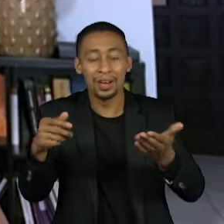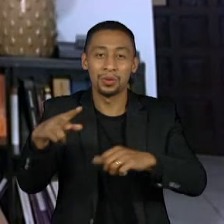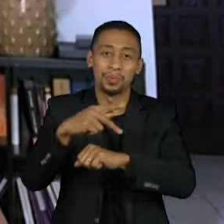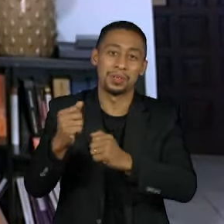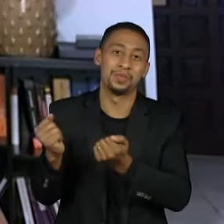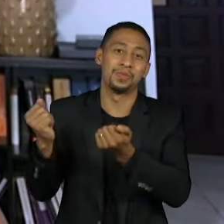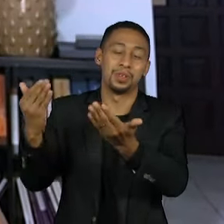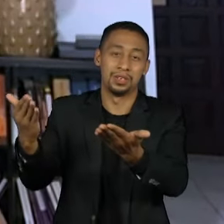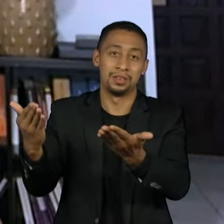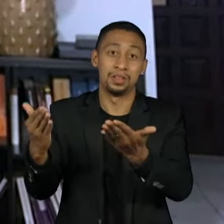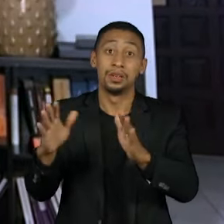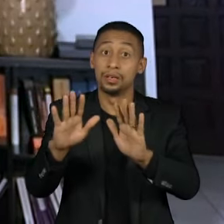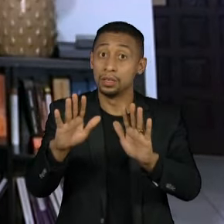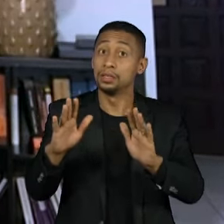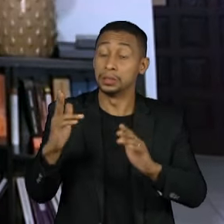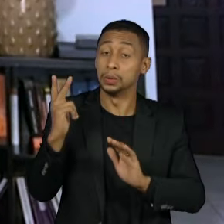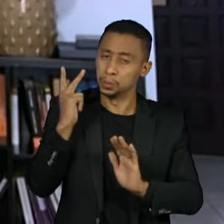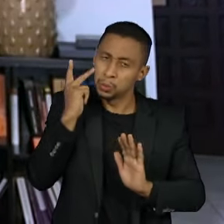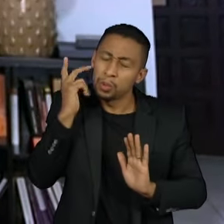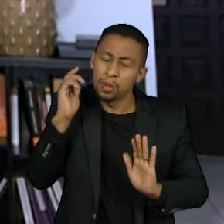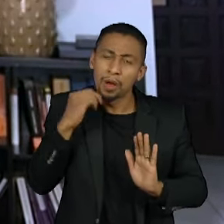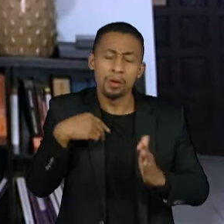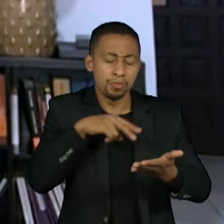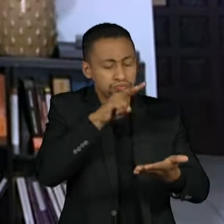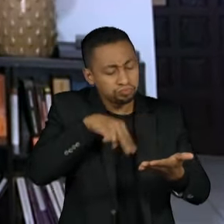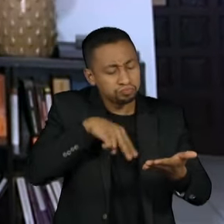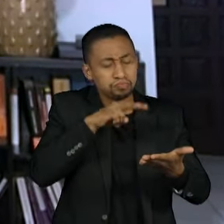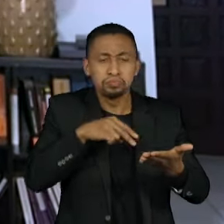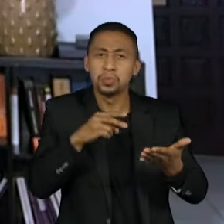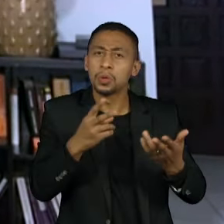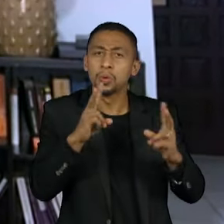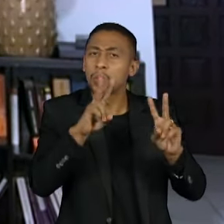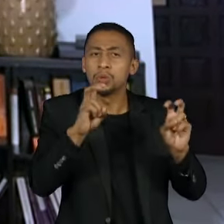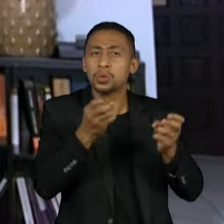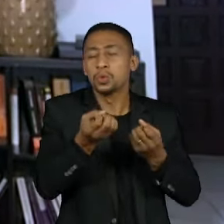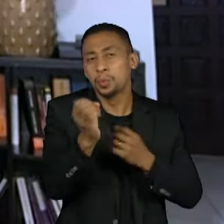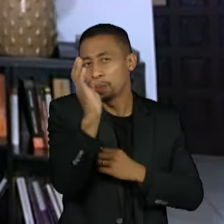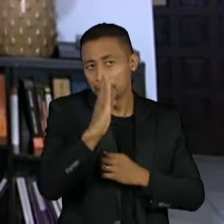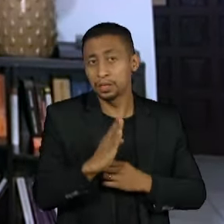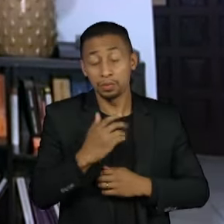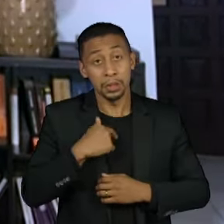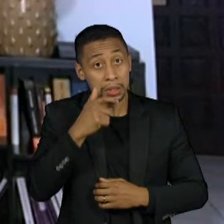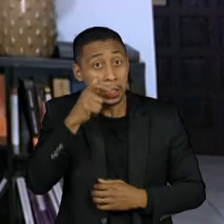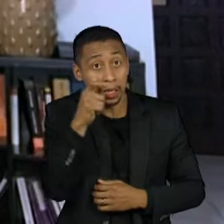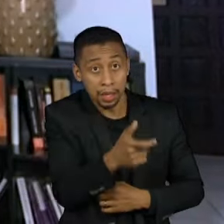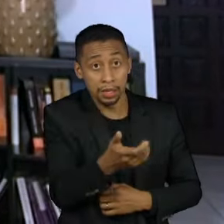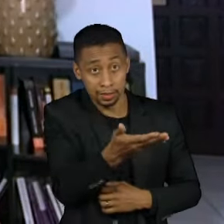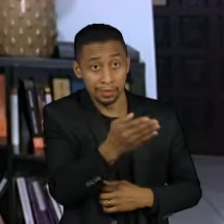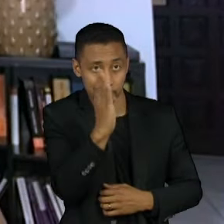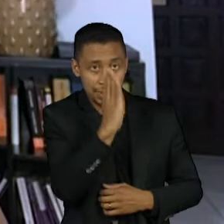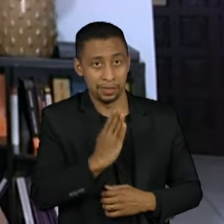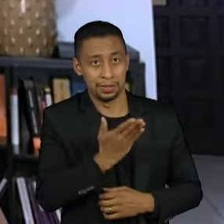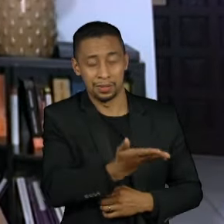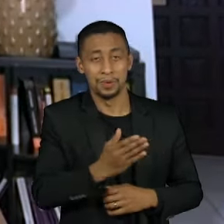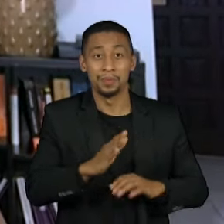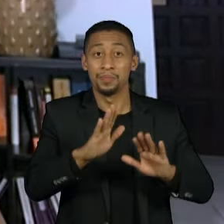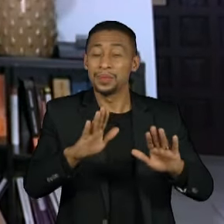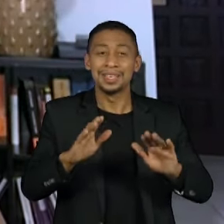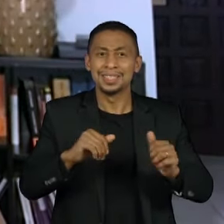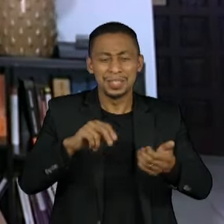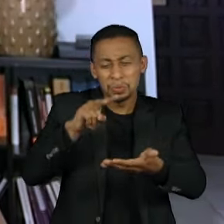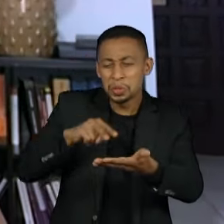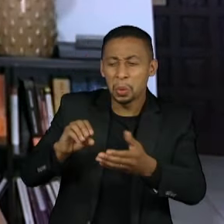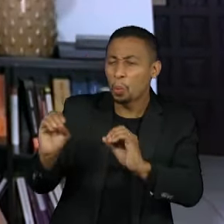so usually when I read world news, I read a lot about Brazil because I'm interested in Brazil. I haven't read in detail as much